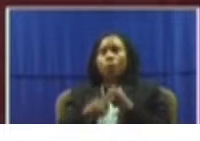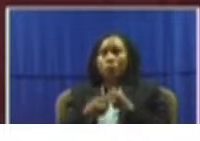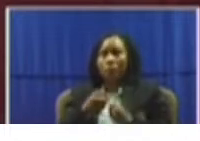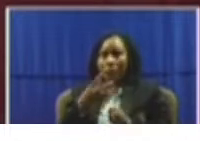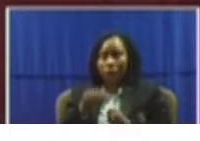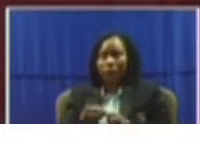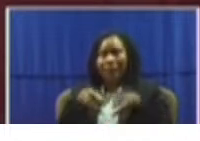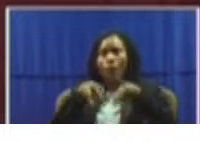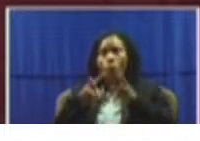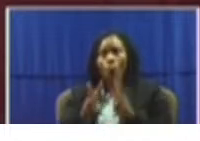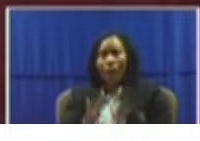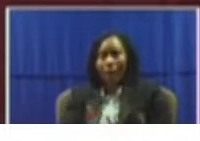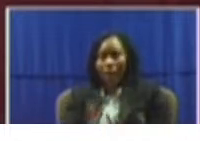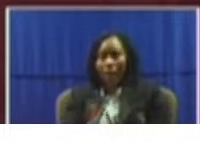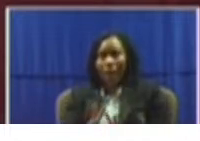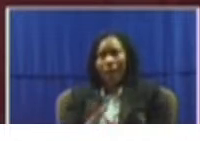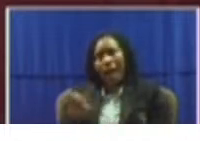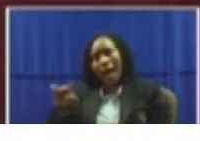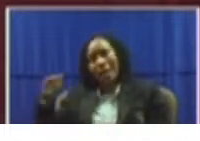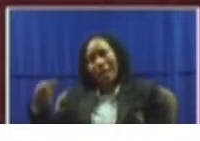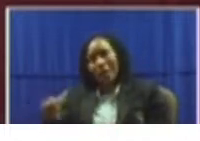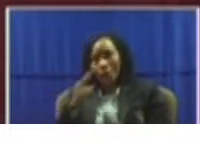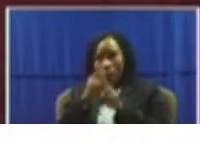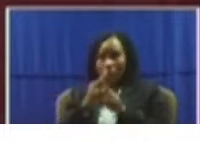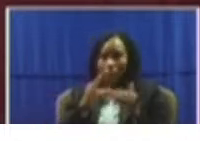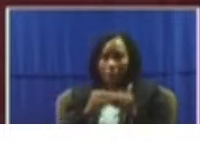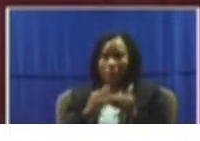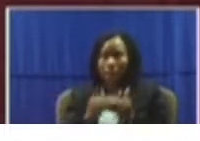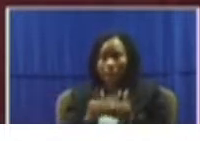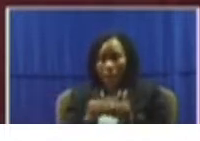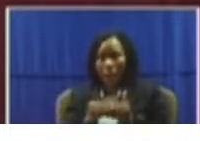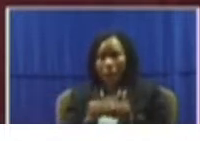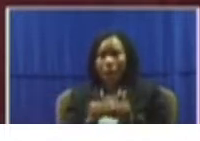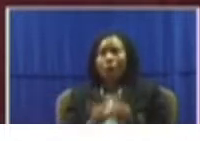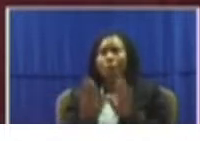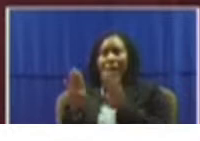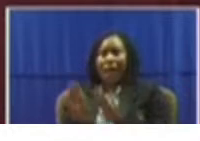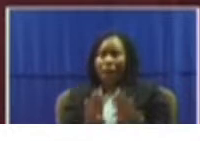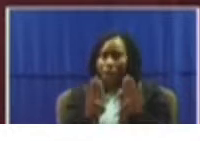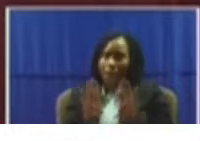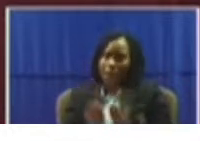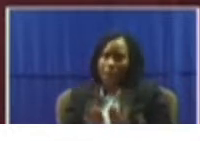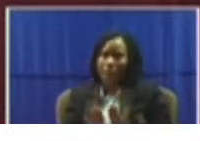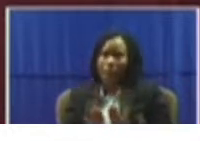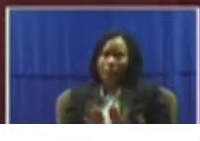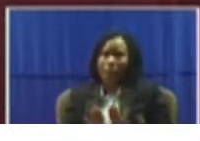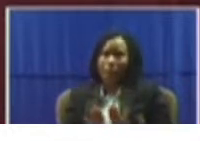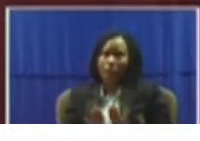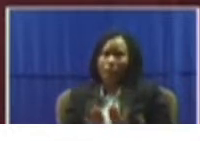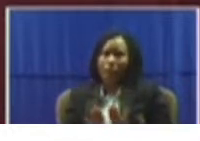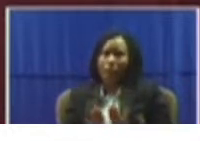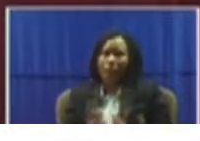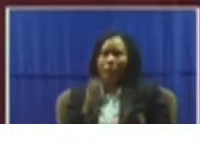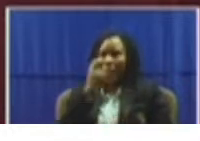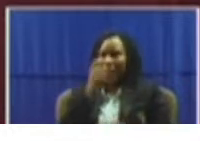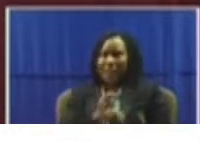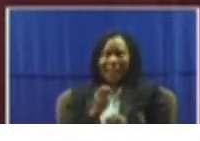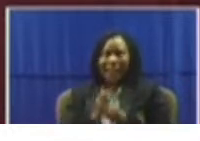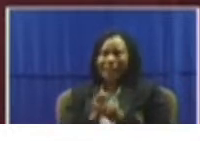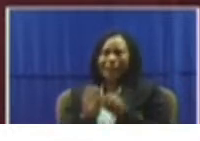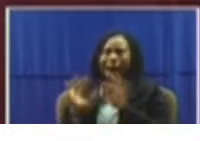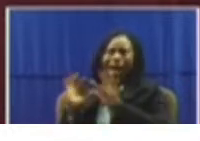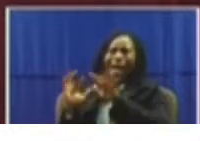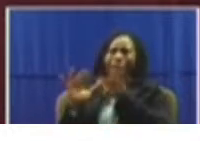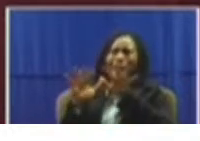in which another honorable member is conducting himself or herself, I do not need a crowd